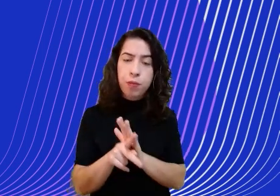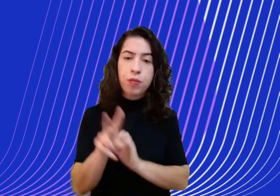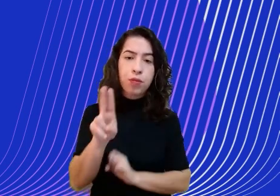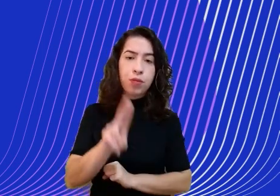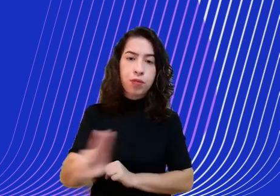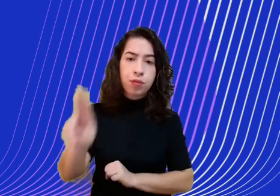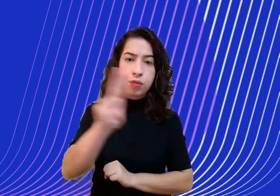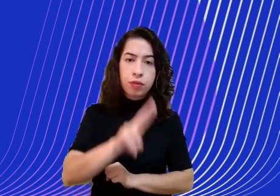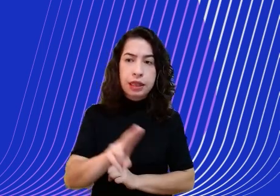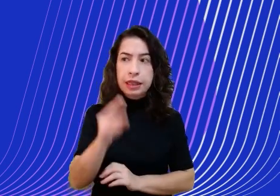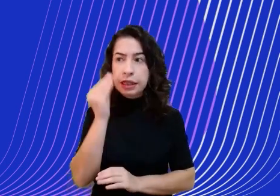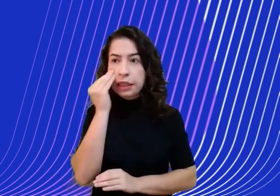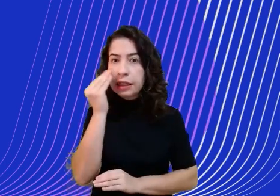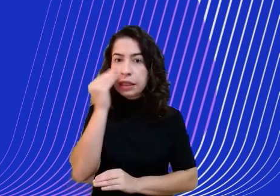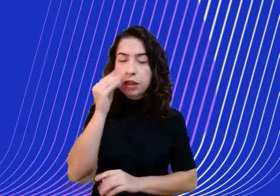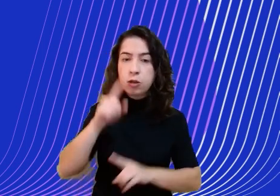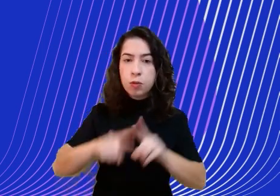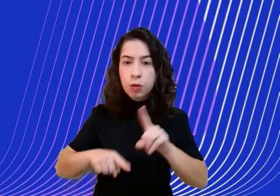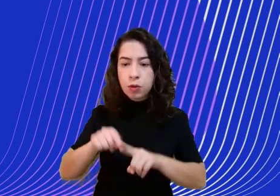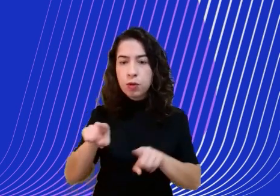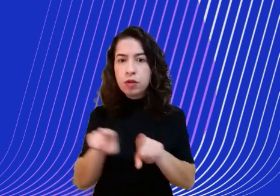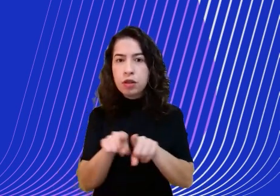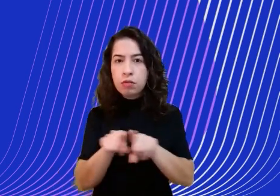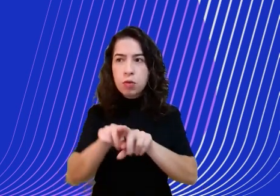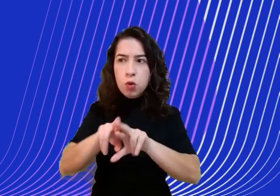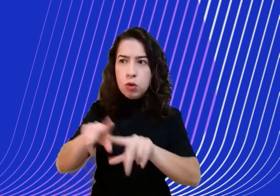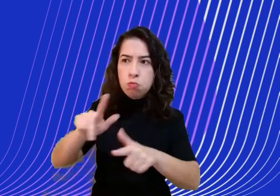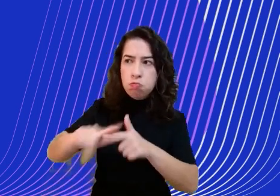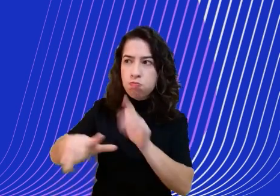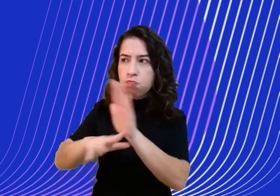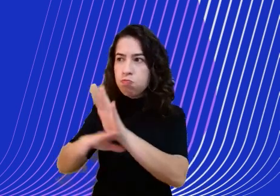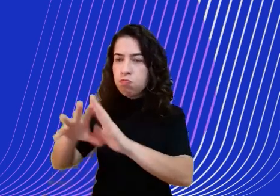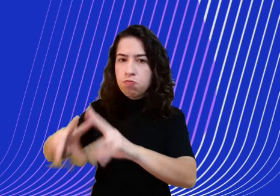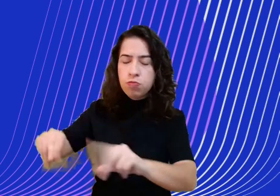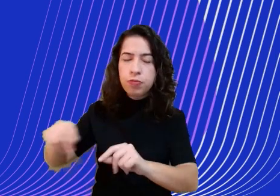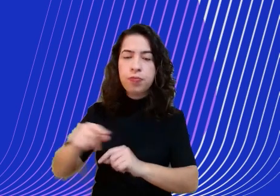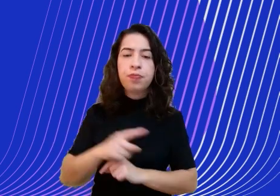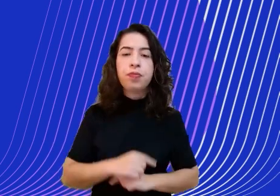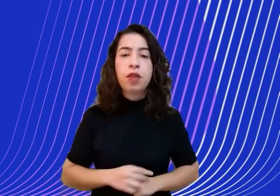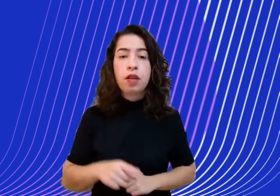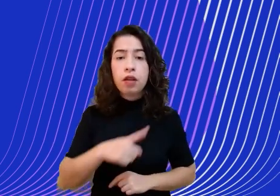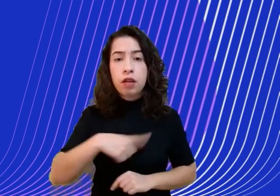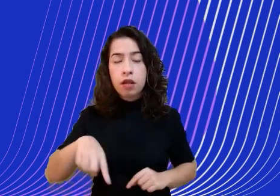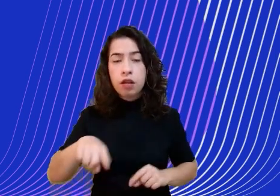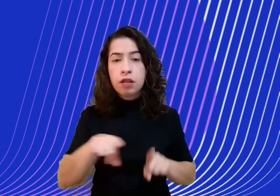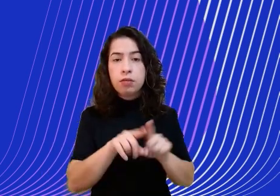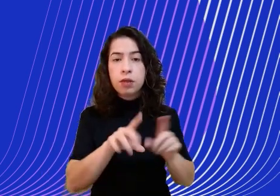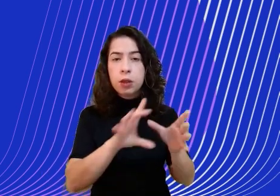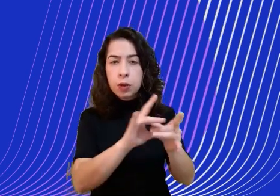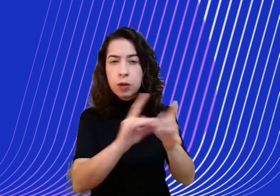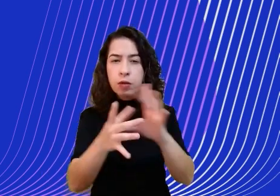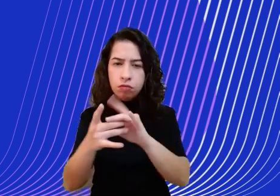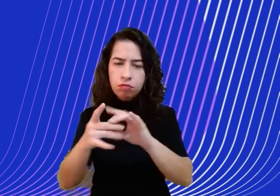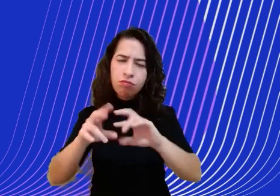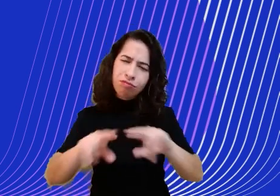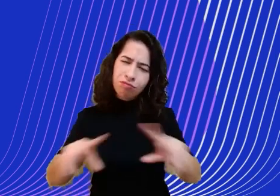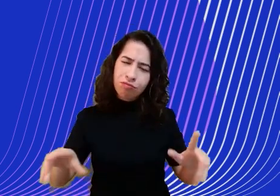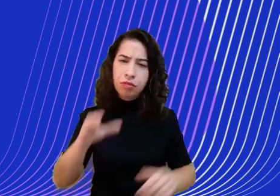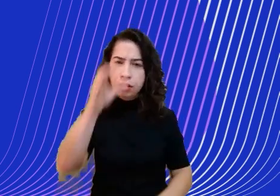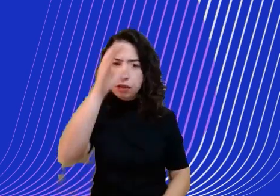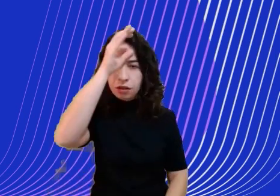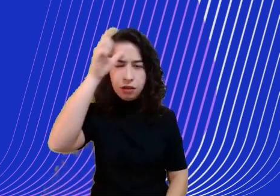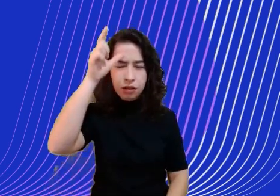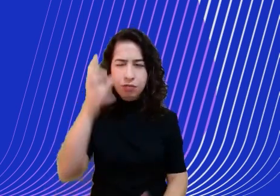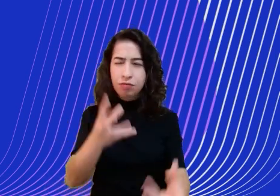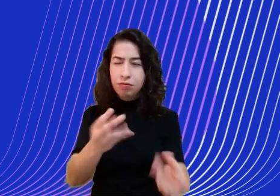can be used to test products and solutions. And the connection, because of all that, the whole clients and